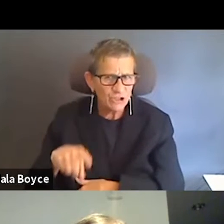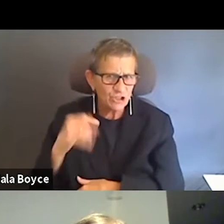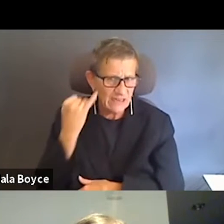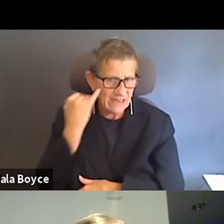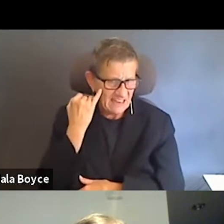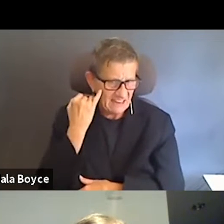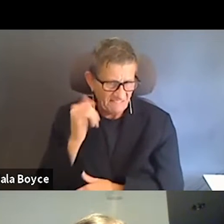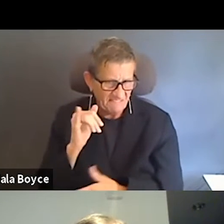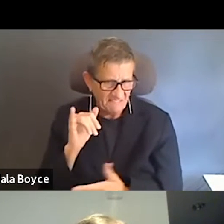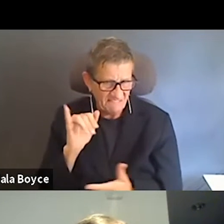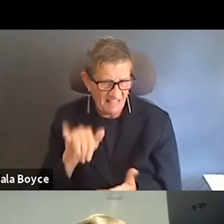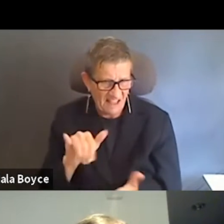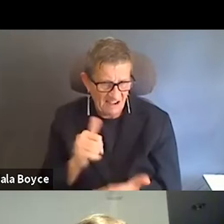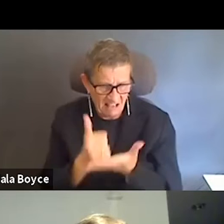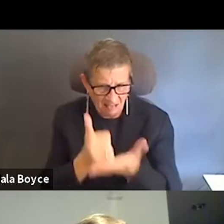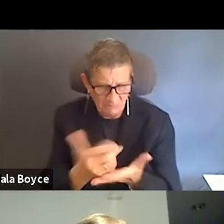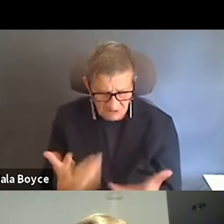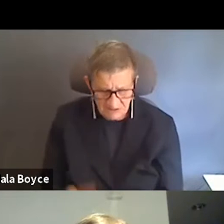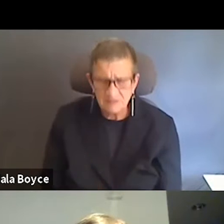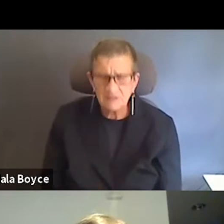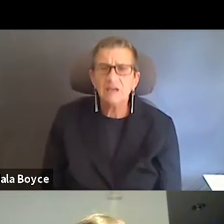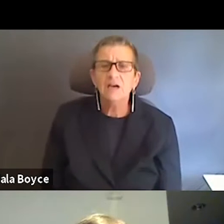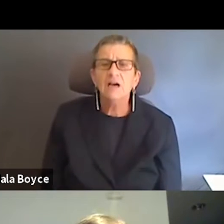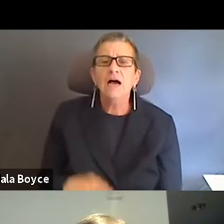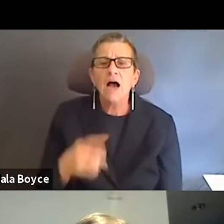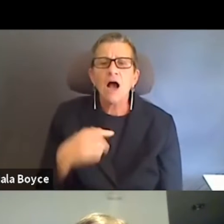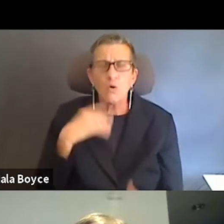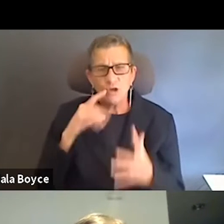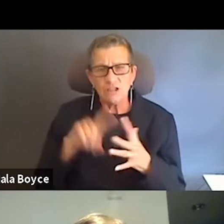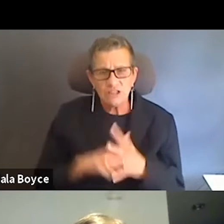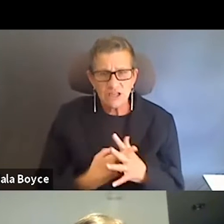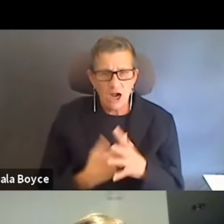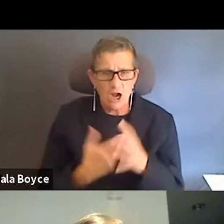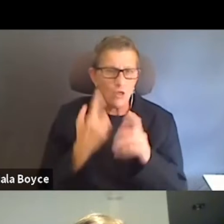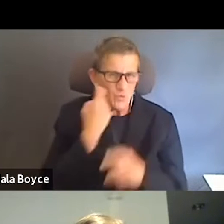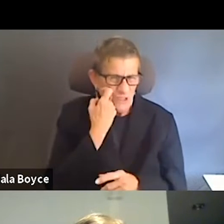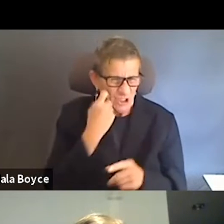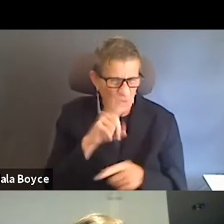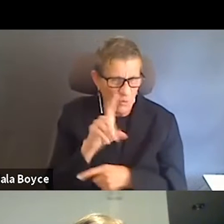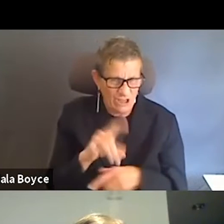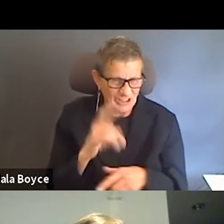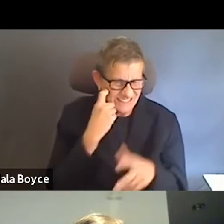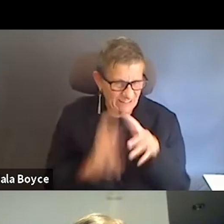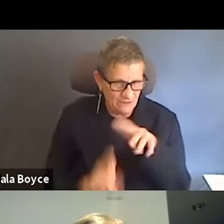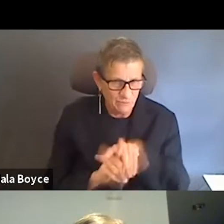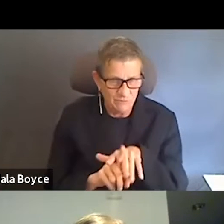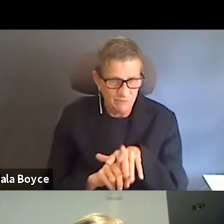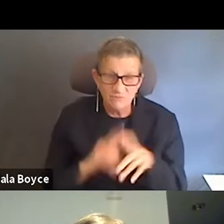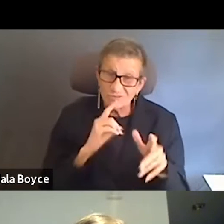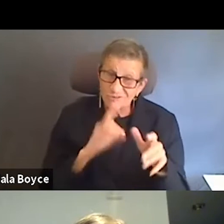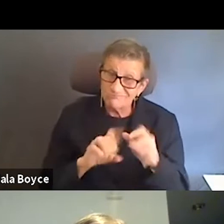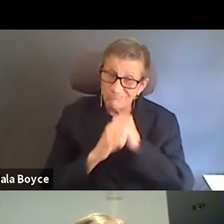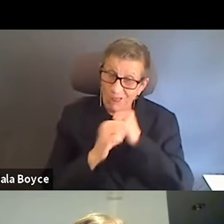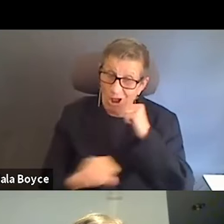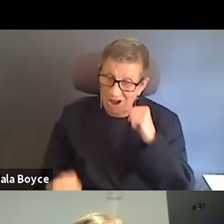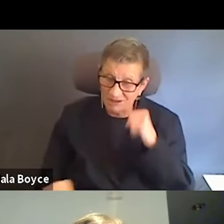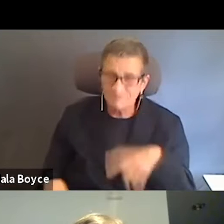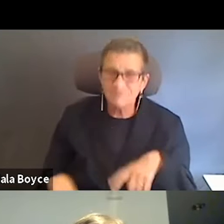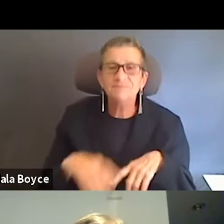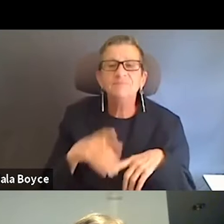helpful. And so I'm going to start with the most recent question that popped up. It's a long one,